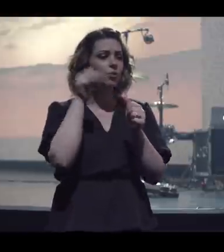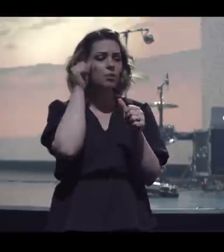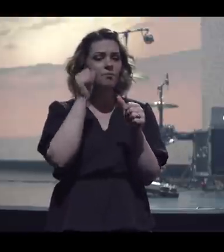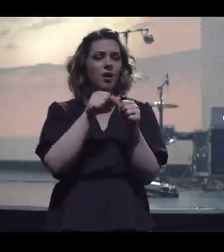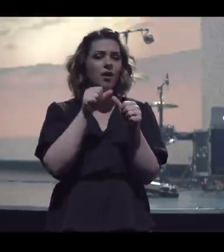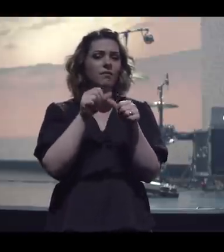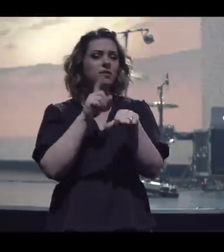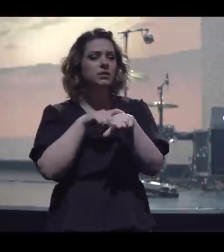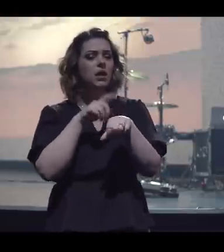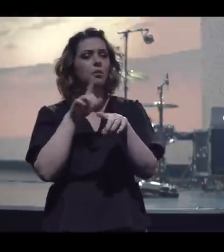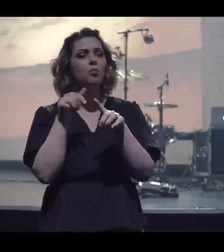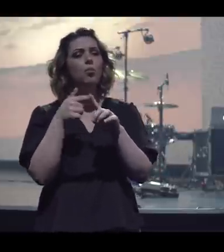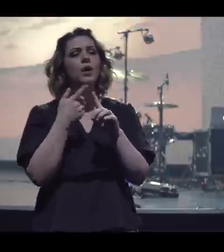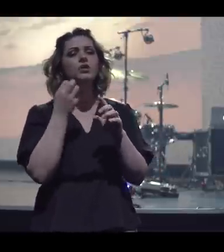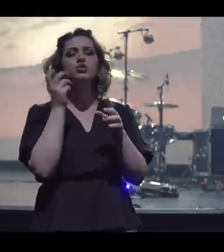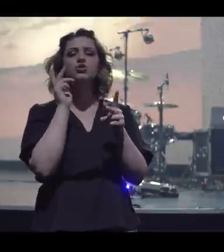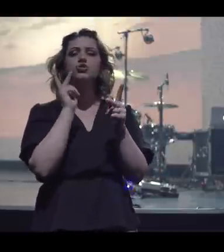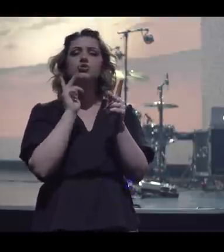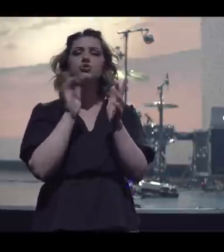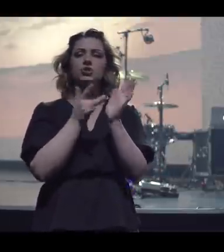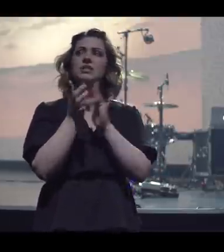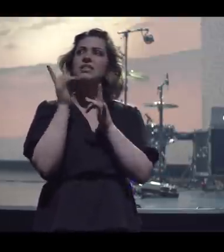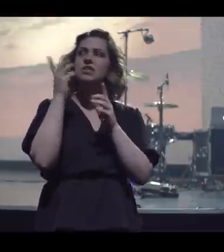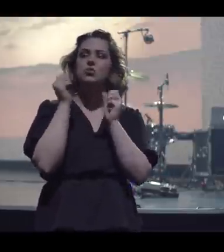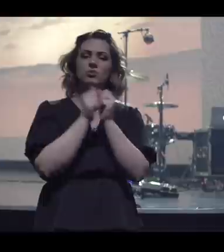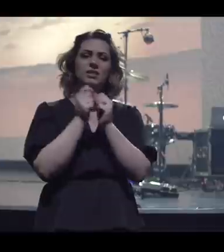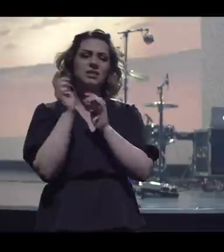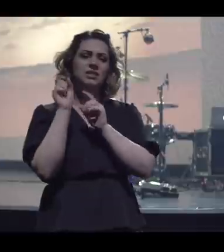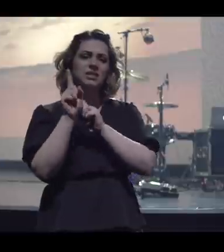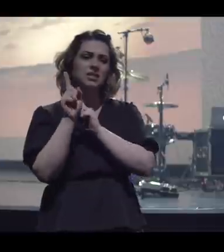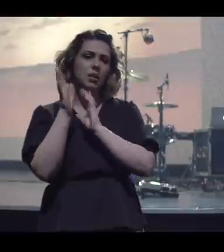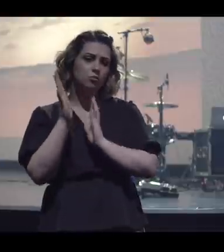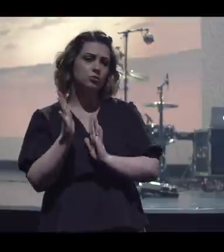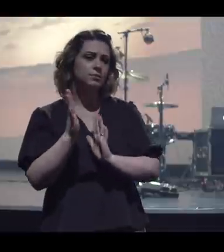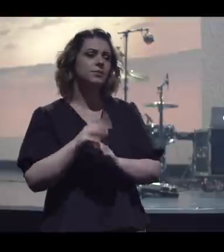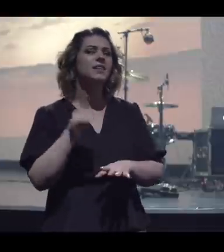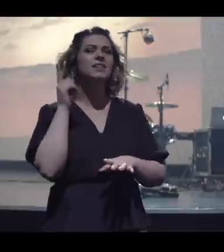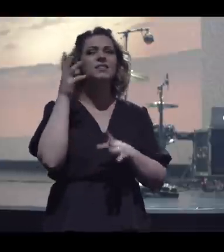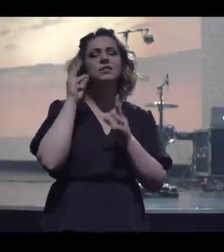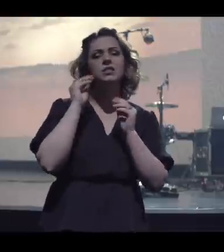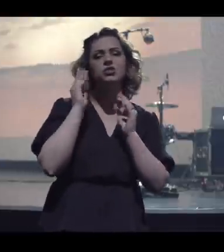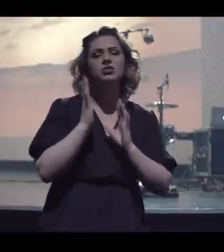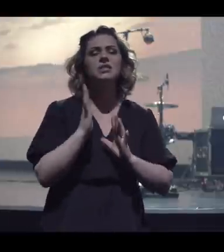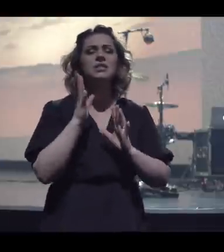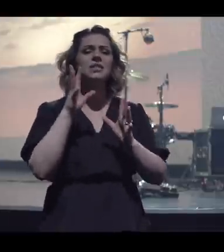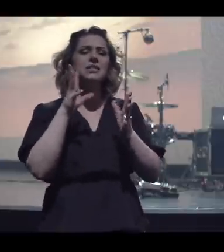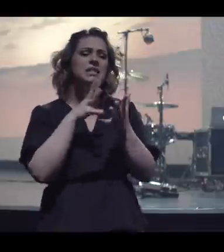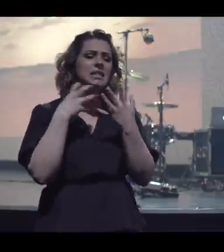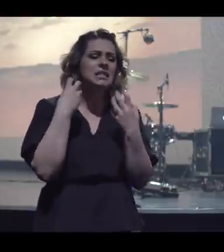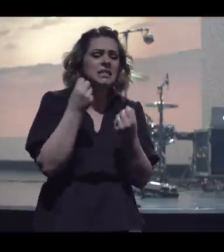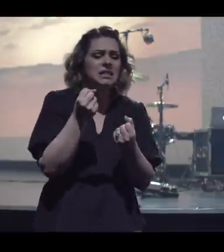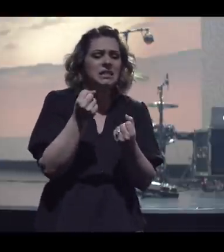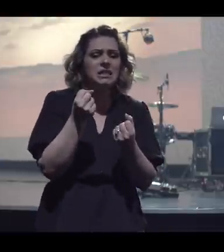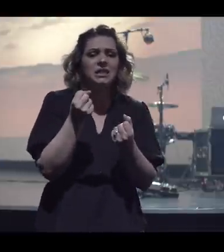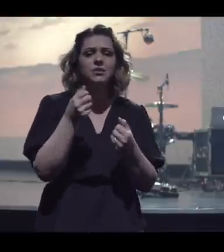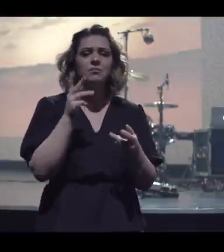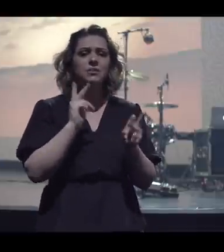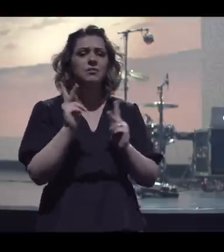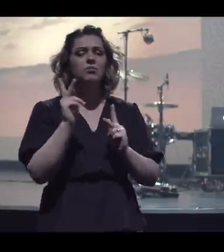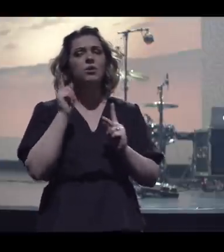Jesus was with his disciples, and he's like he always is. He's teaching, he's healing, he's preaching. He gets dog